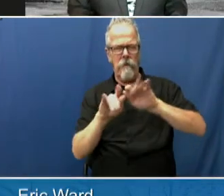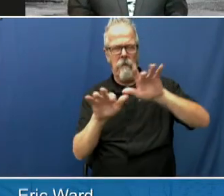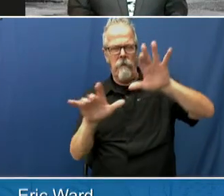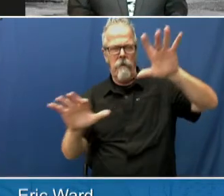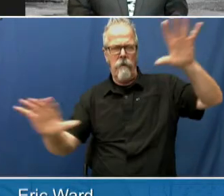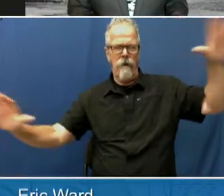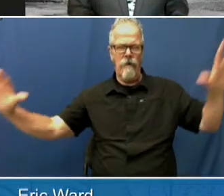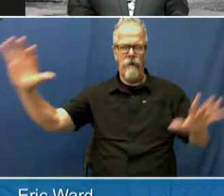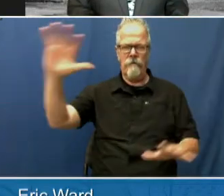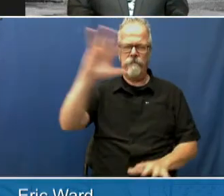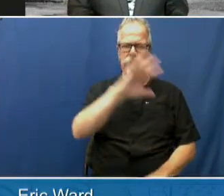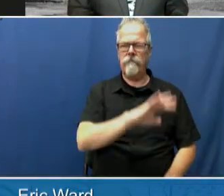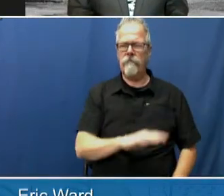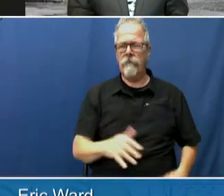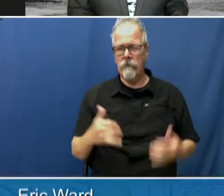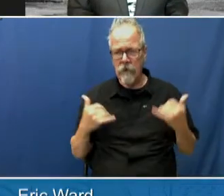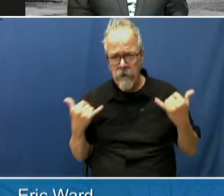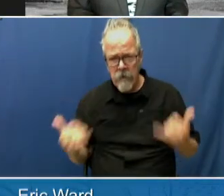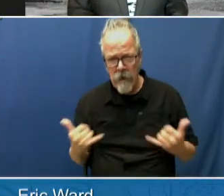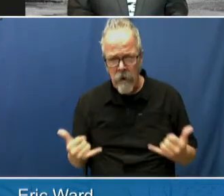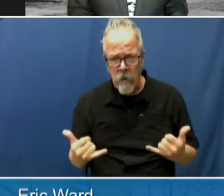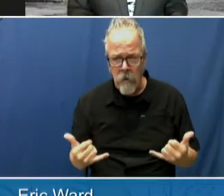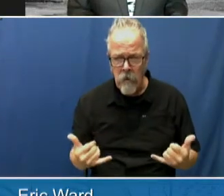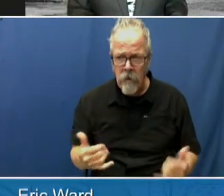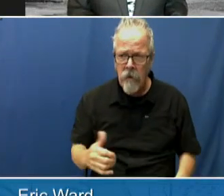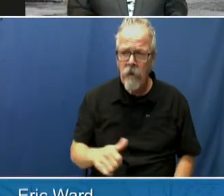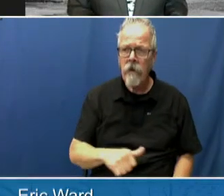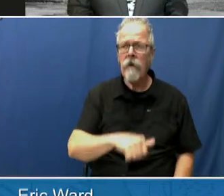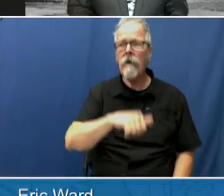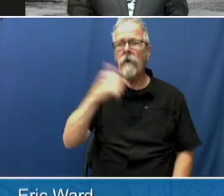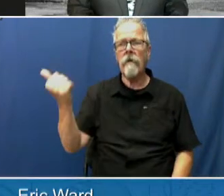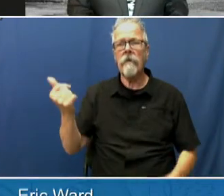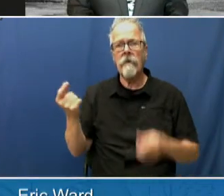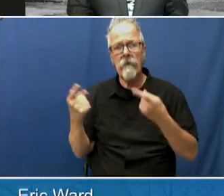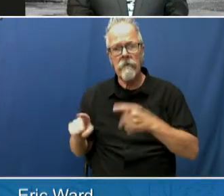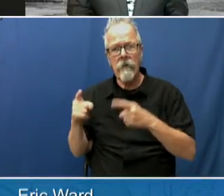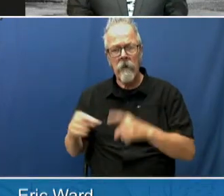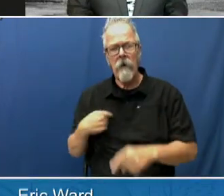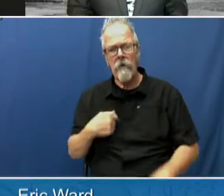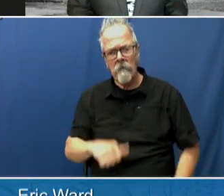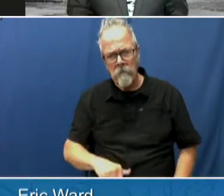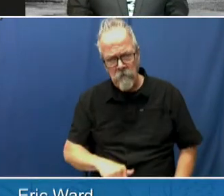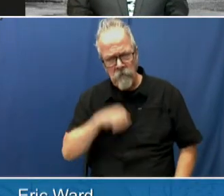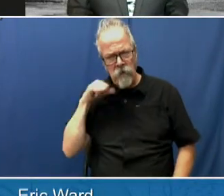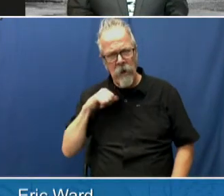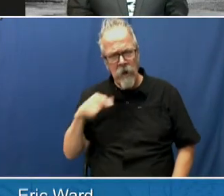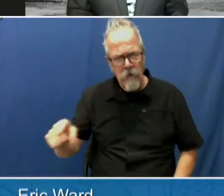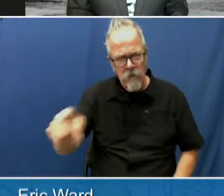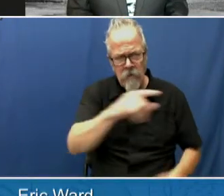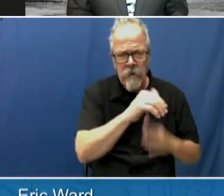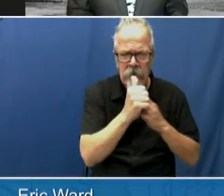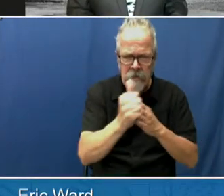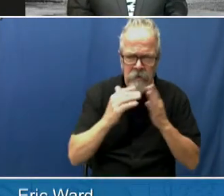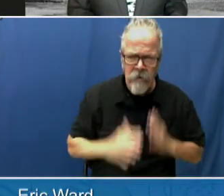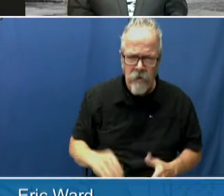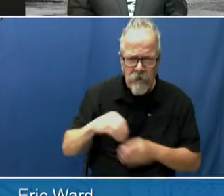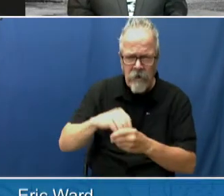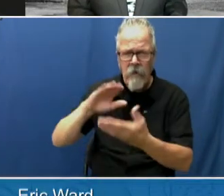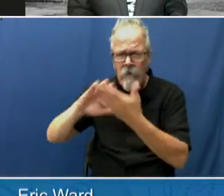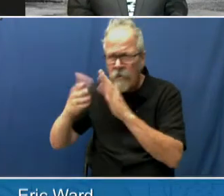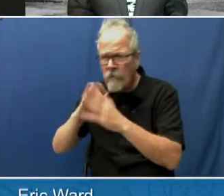events, I'm proud of the broad coalition of leaders and community members who raise their voices